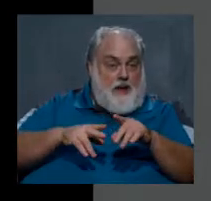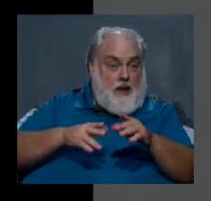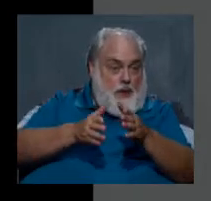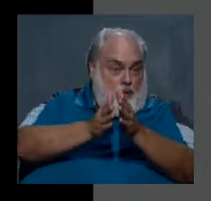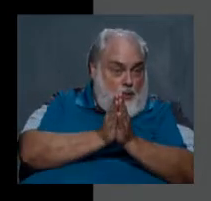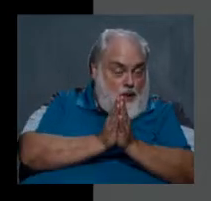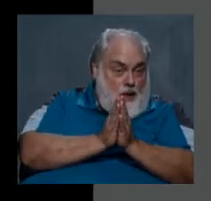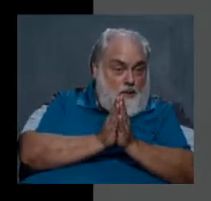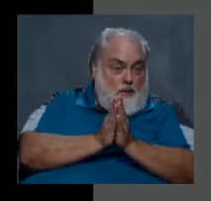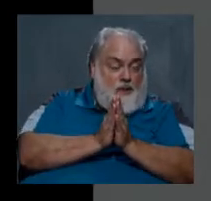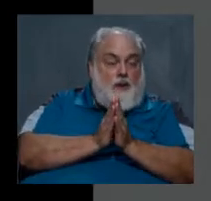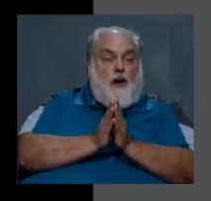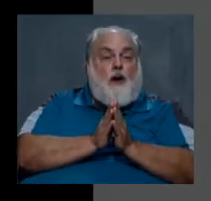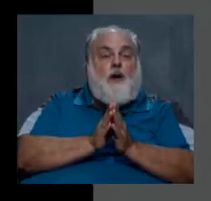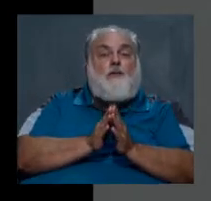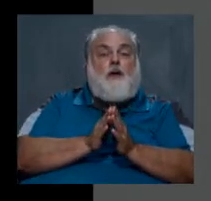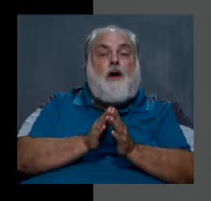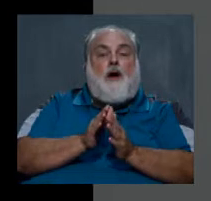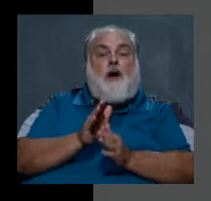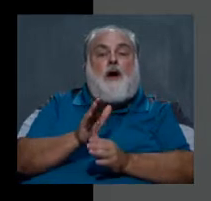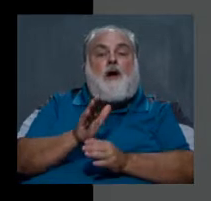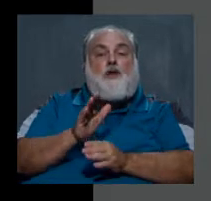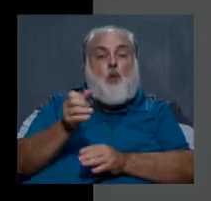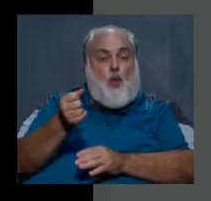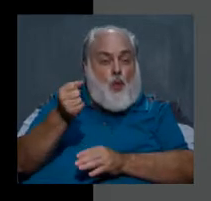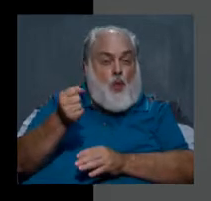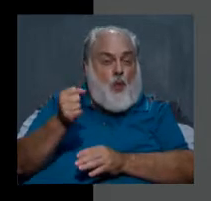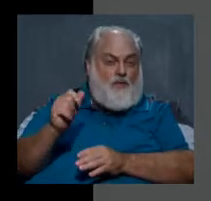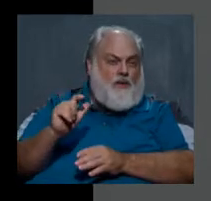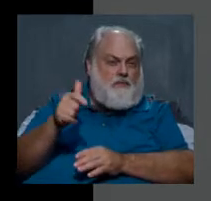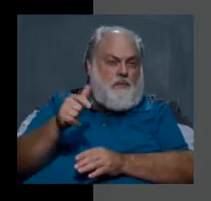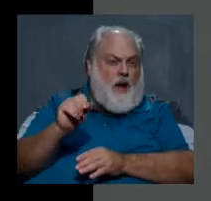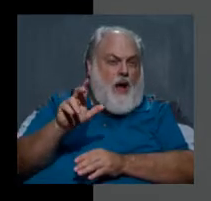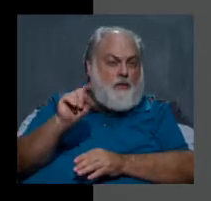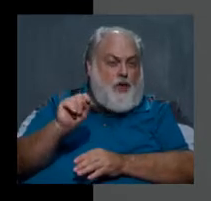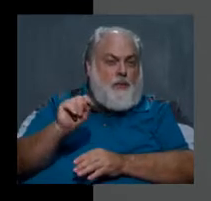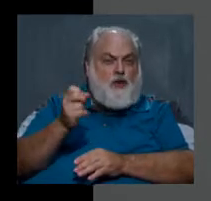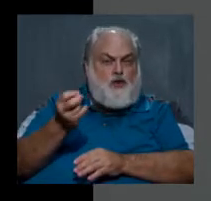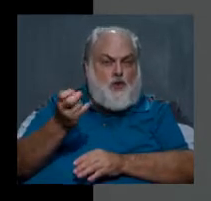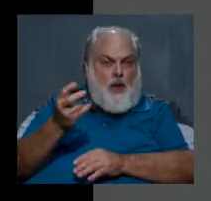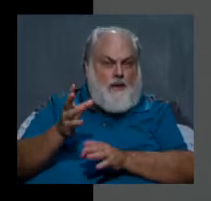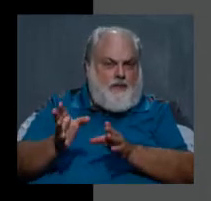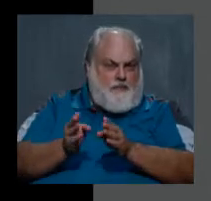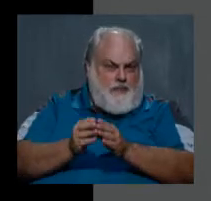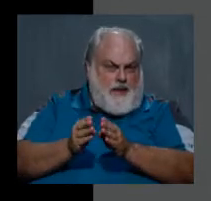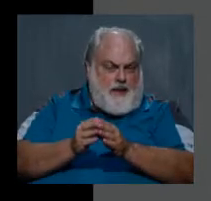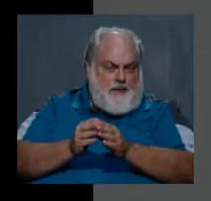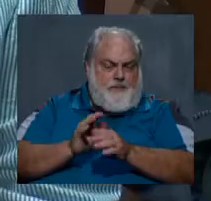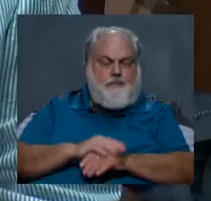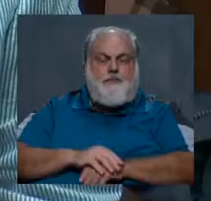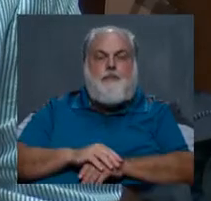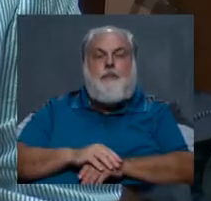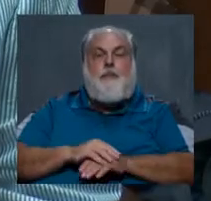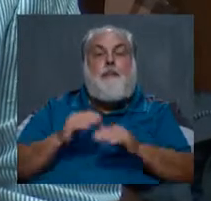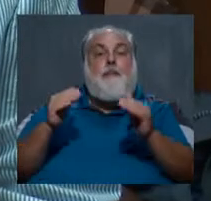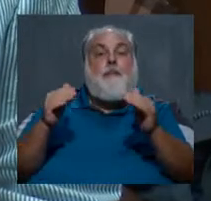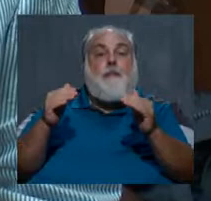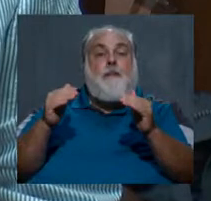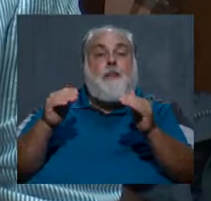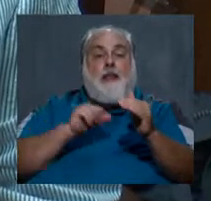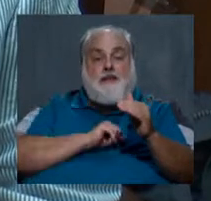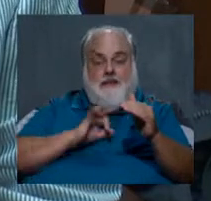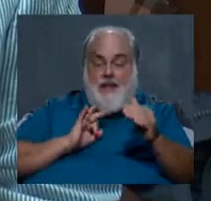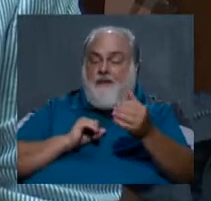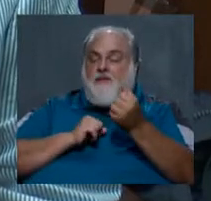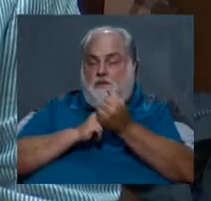dated August 15, 2017, requesting deferral of this item to the October 12, 2017 public hearing. Staff is